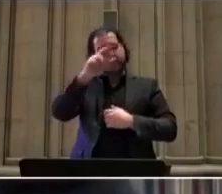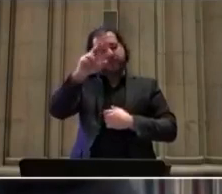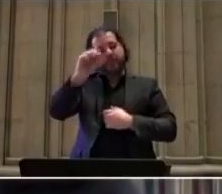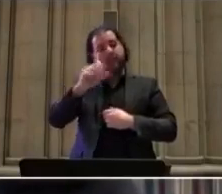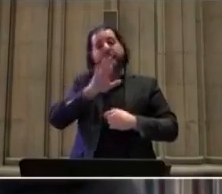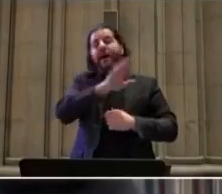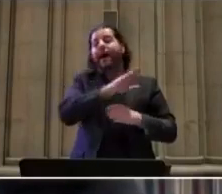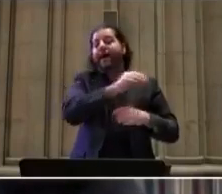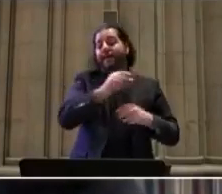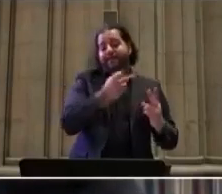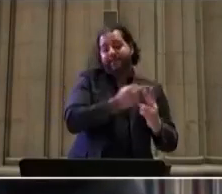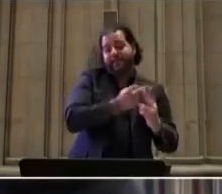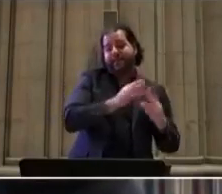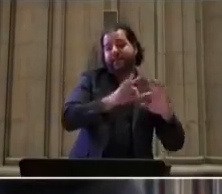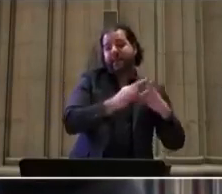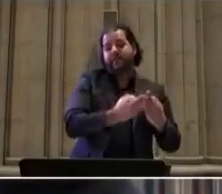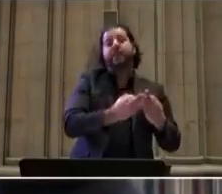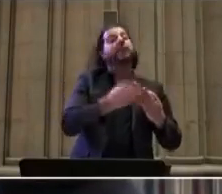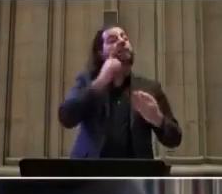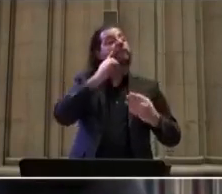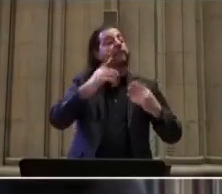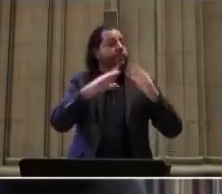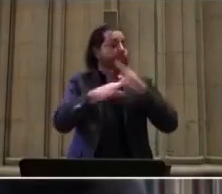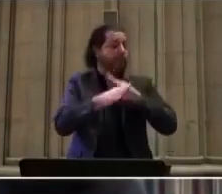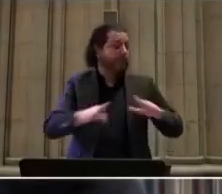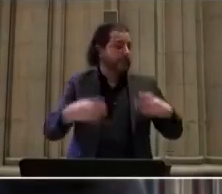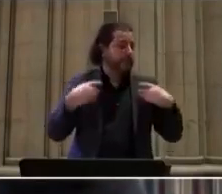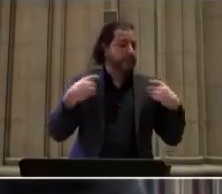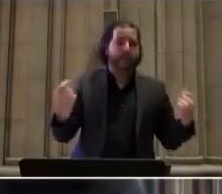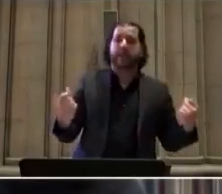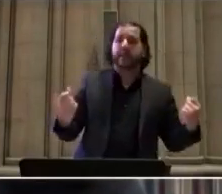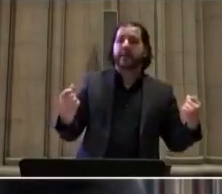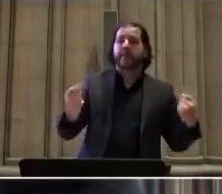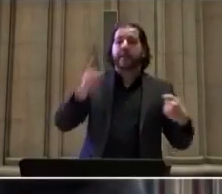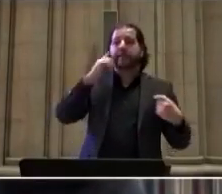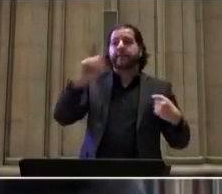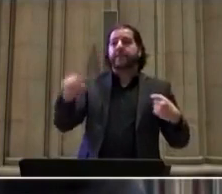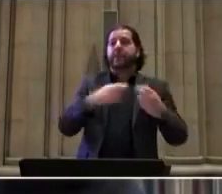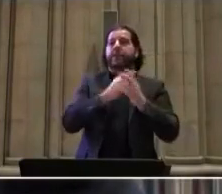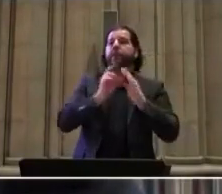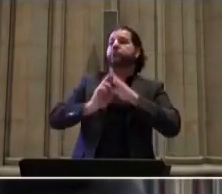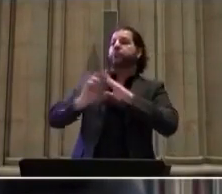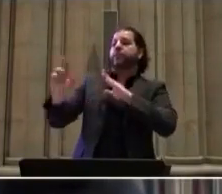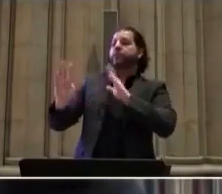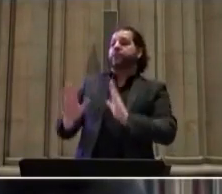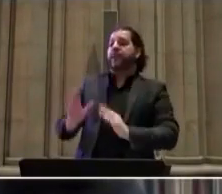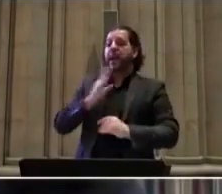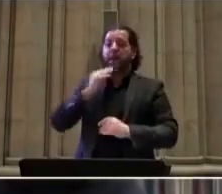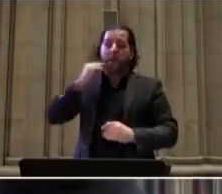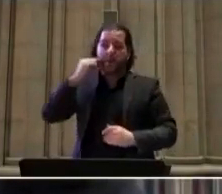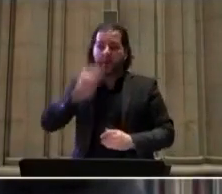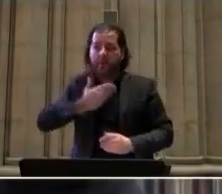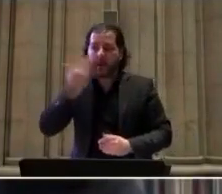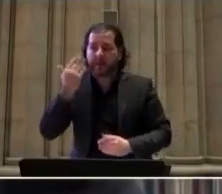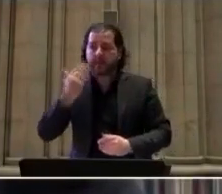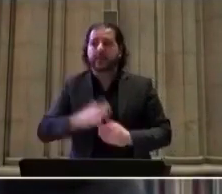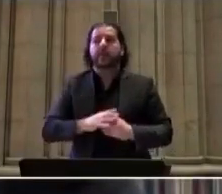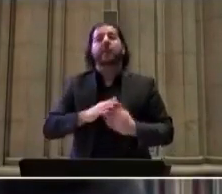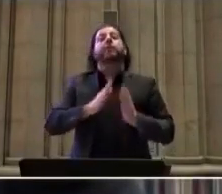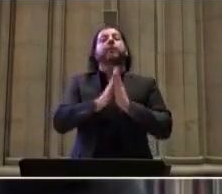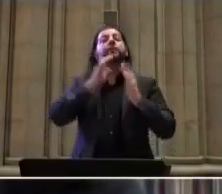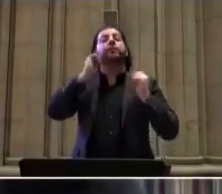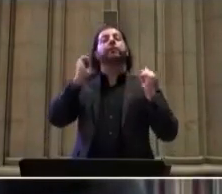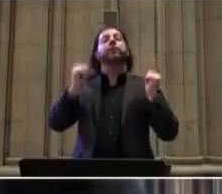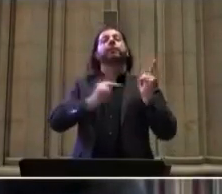and their families, prayers for peace and healing, prayers for the refugee and the homeless, prayers for all who